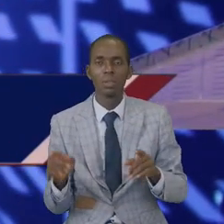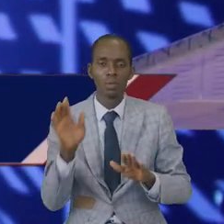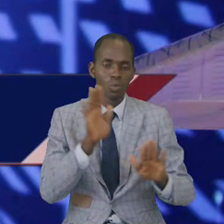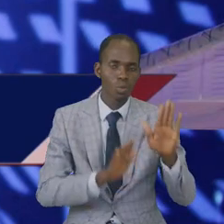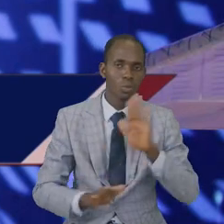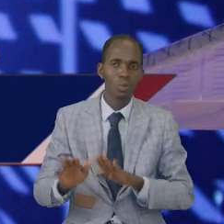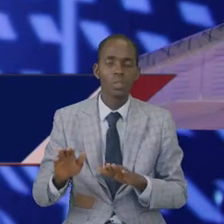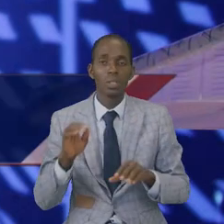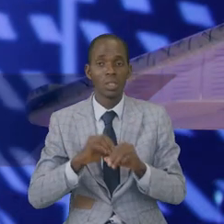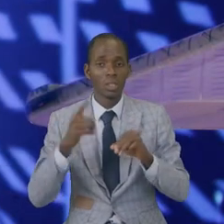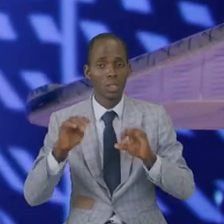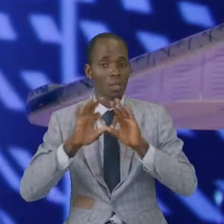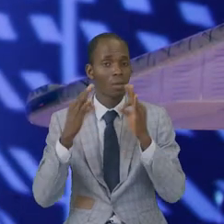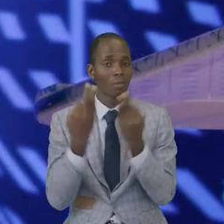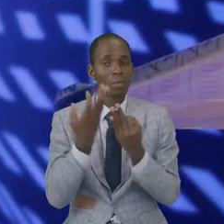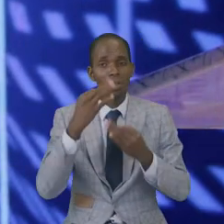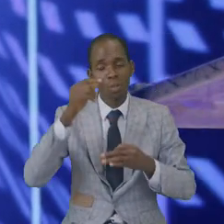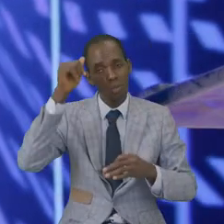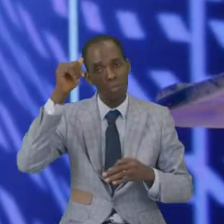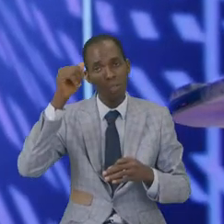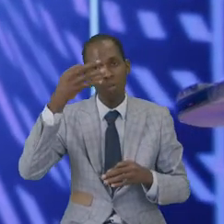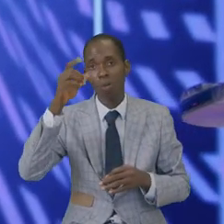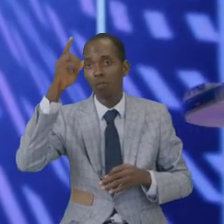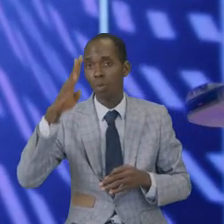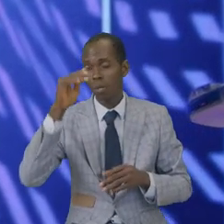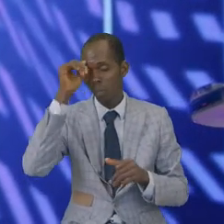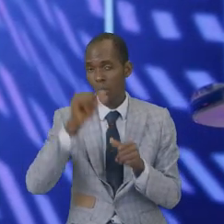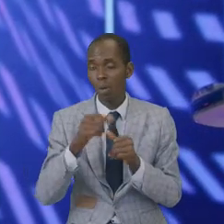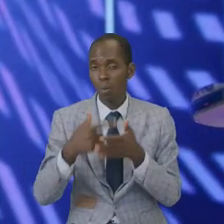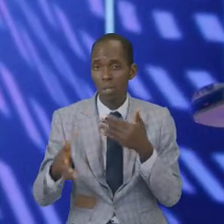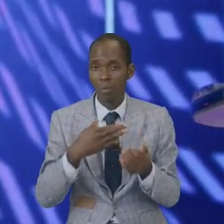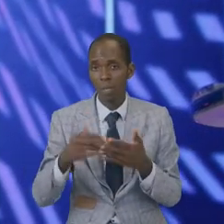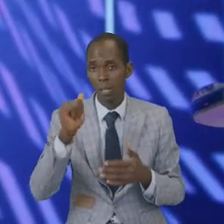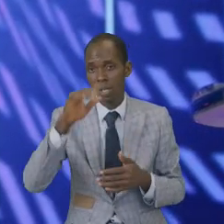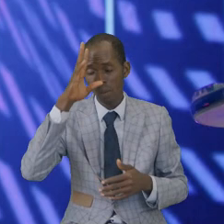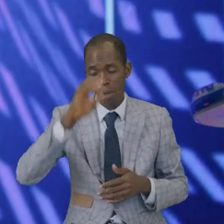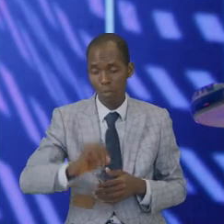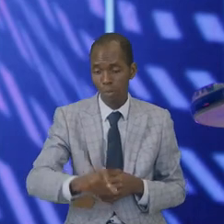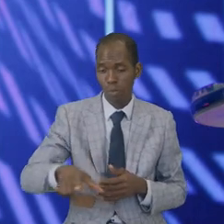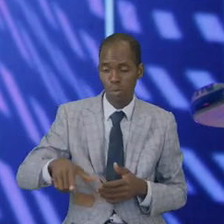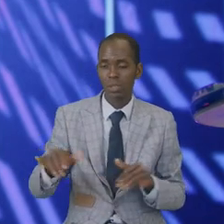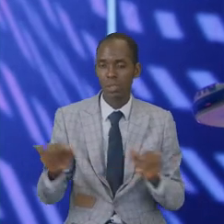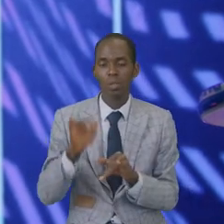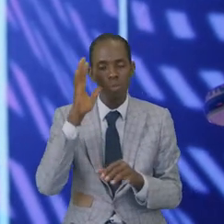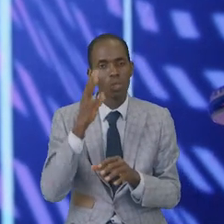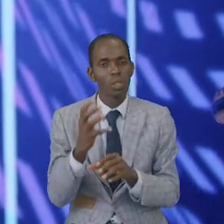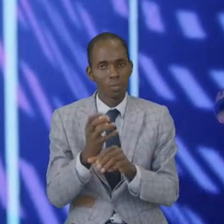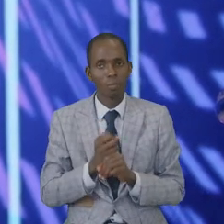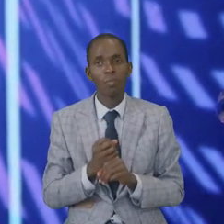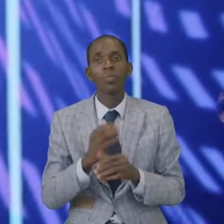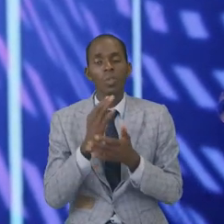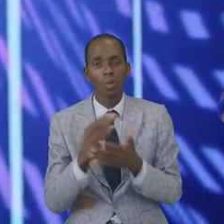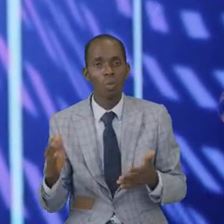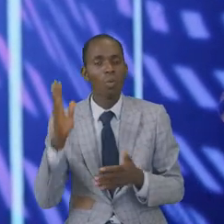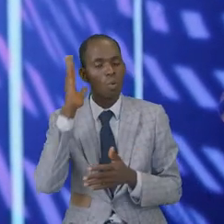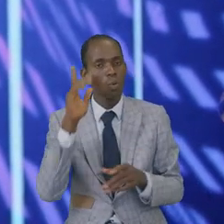of God, remember that whatsoever a man soweth, that shall he also reap. Somebody will sow